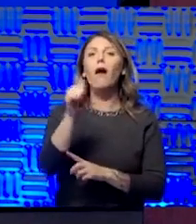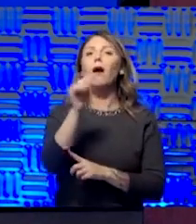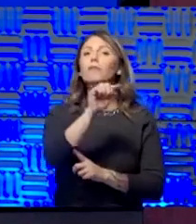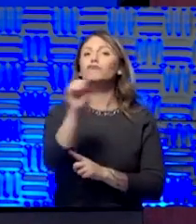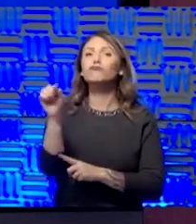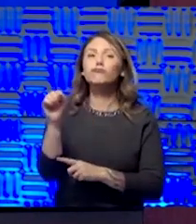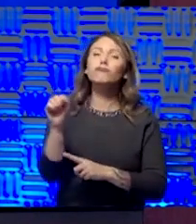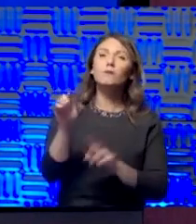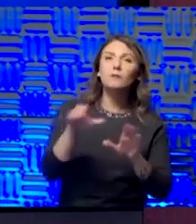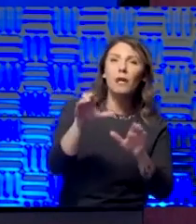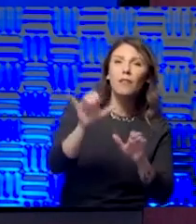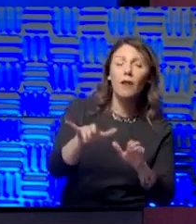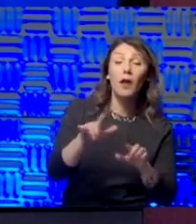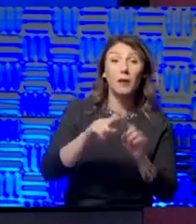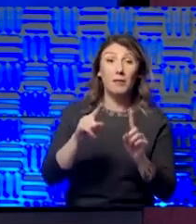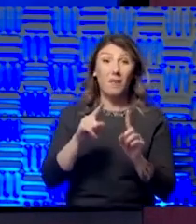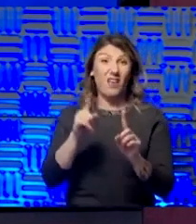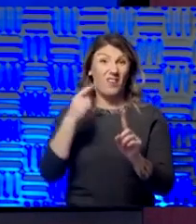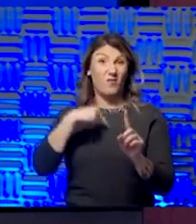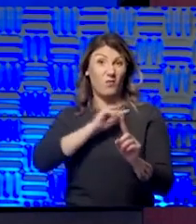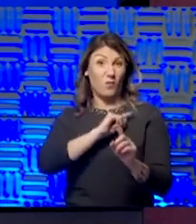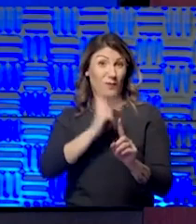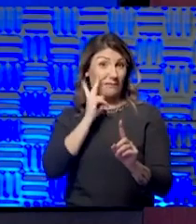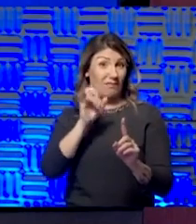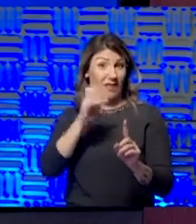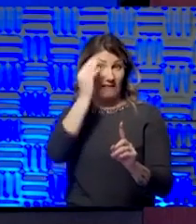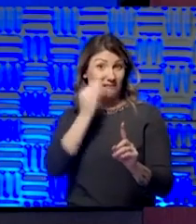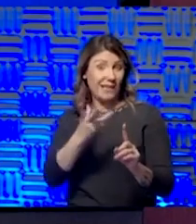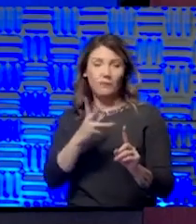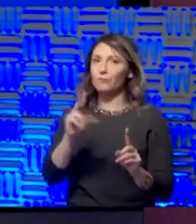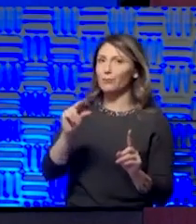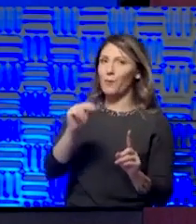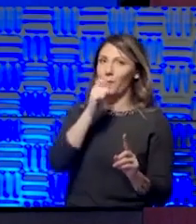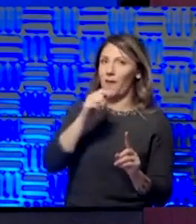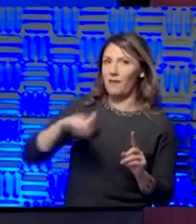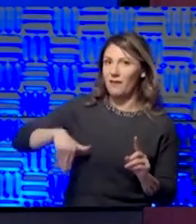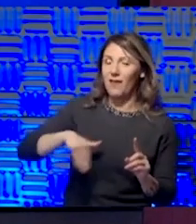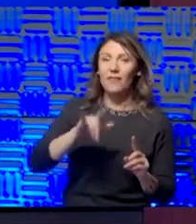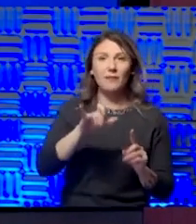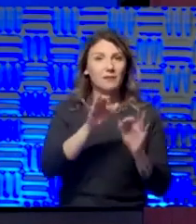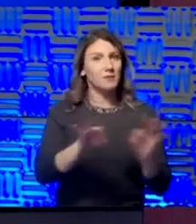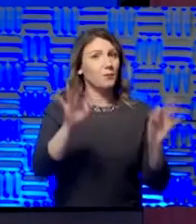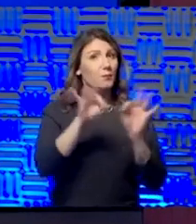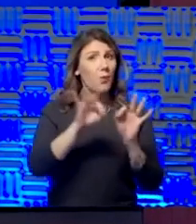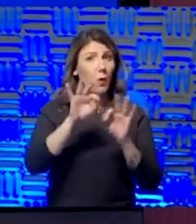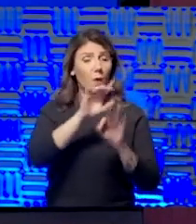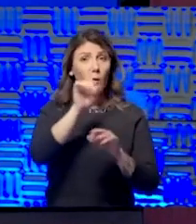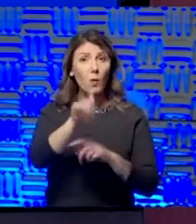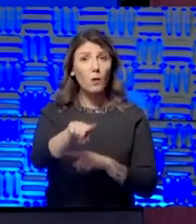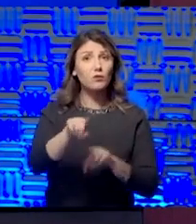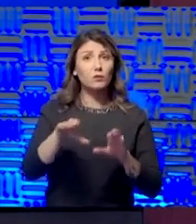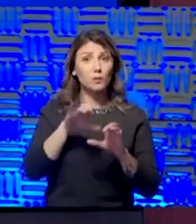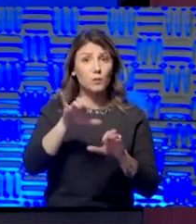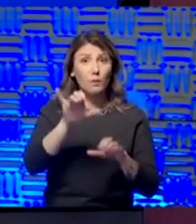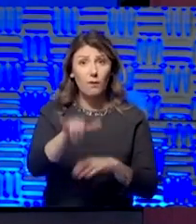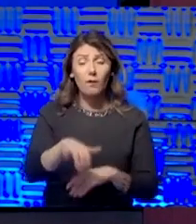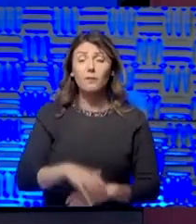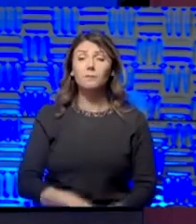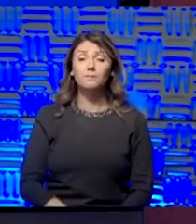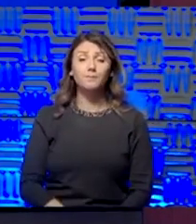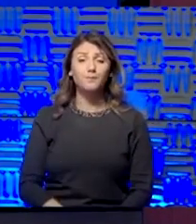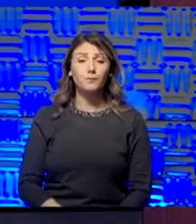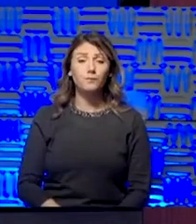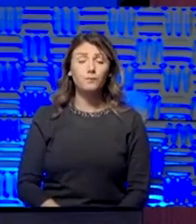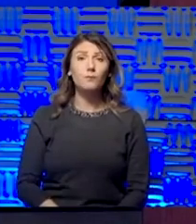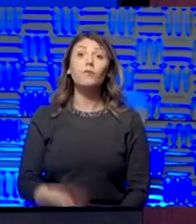We haven't seen that data yet, but that is an important question to do that. And